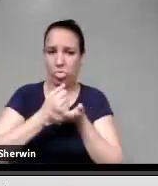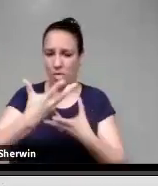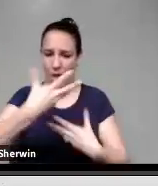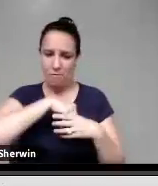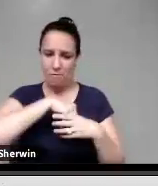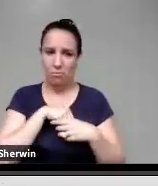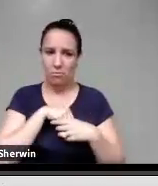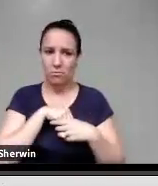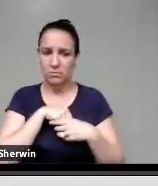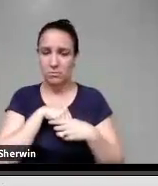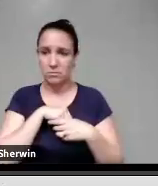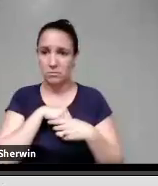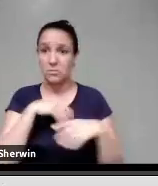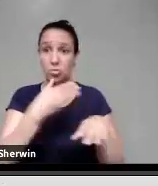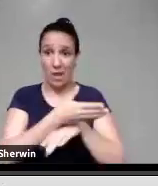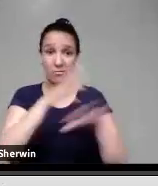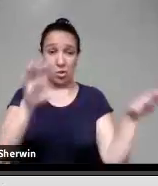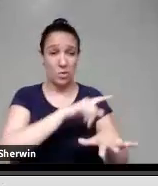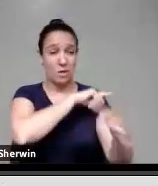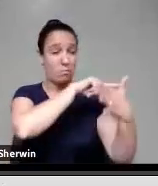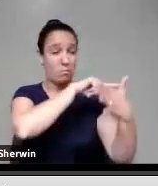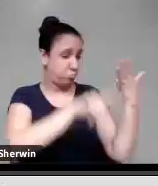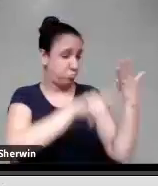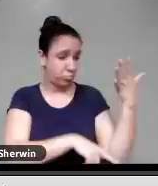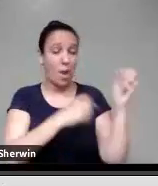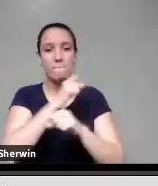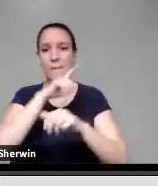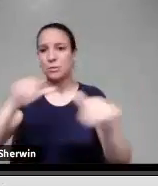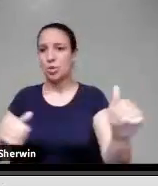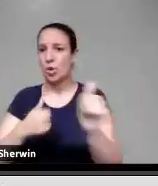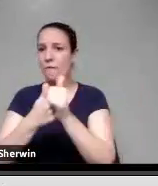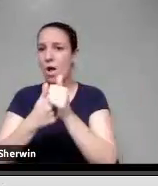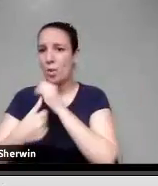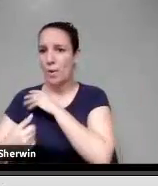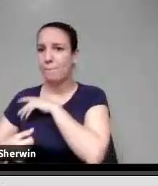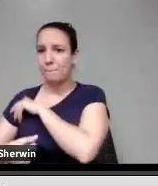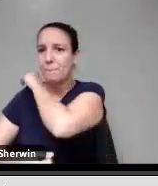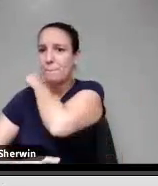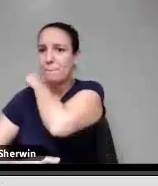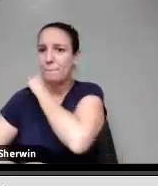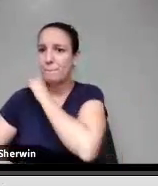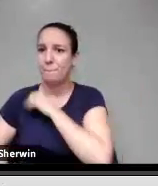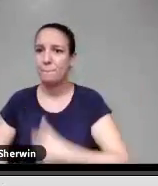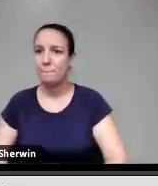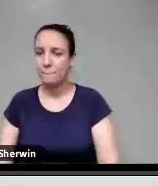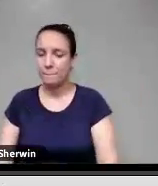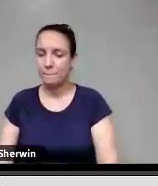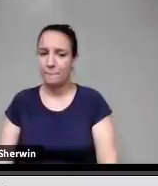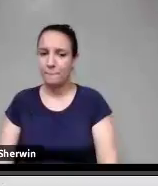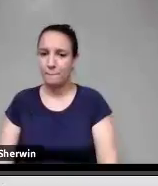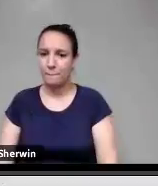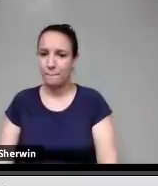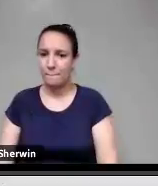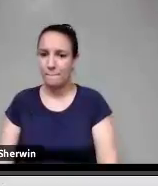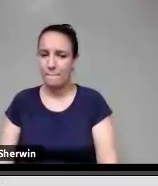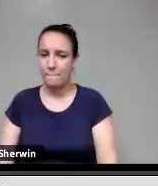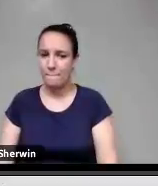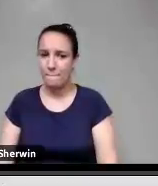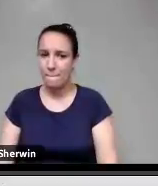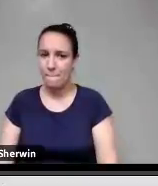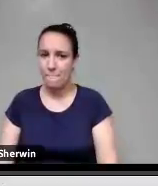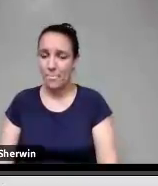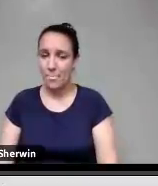you've done these things with them, you need to make sure you're following up with them. After you've put things together, after you've